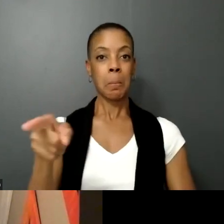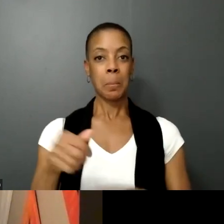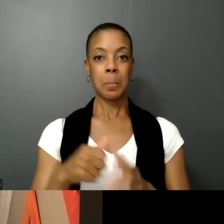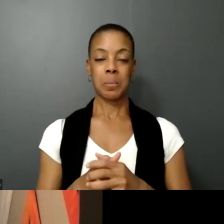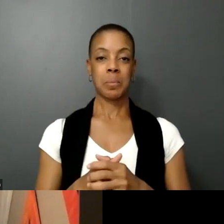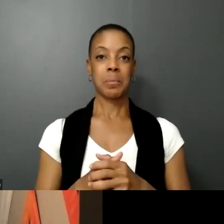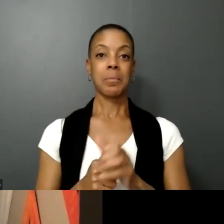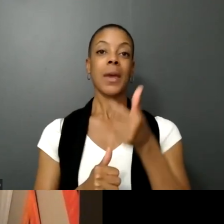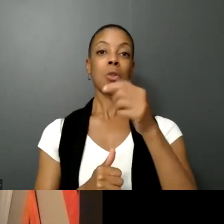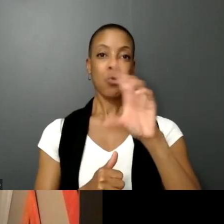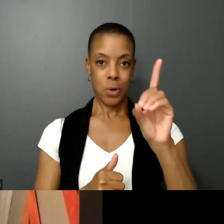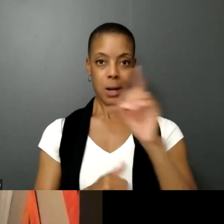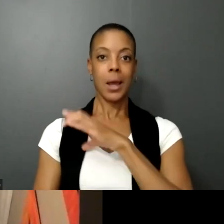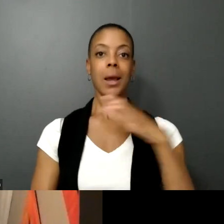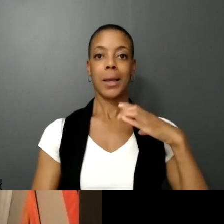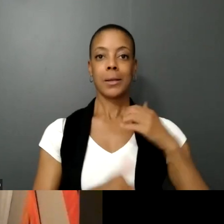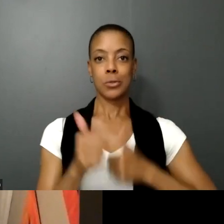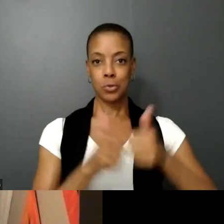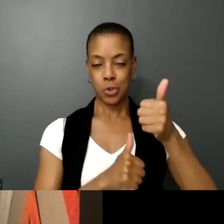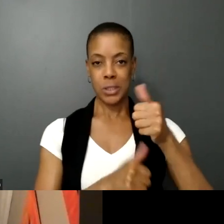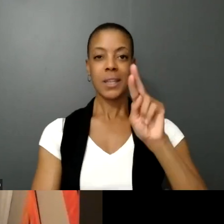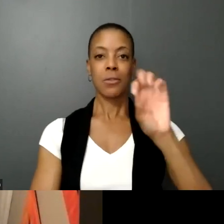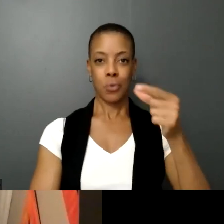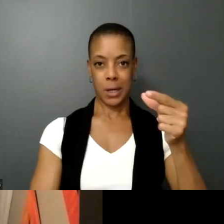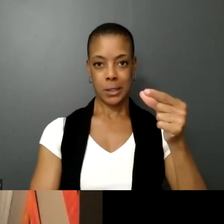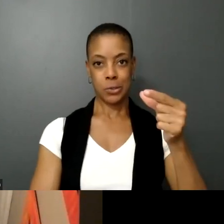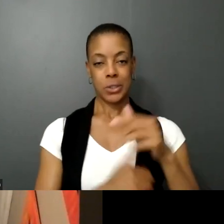Council Chief, Reg Niganabi.